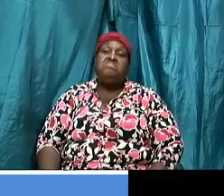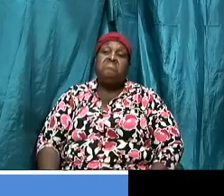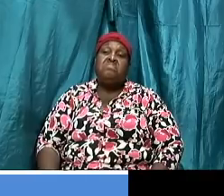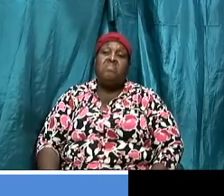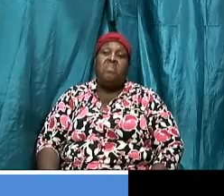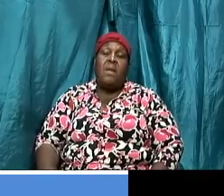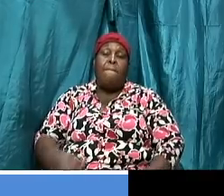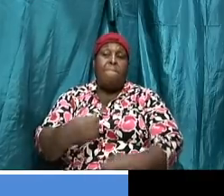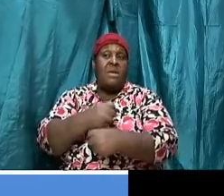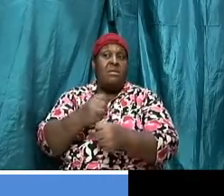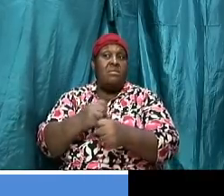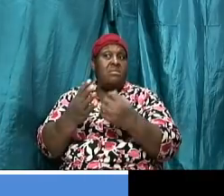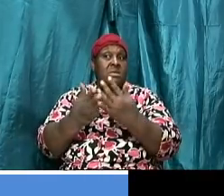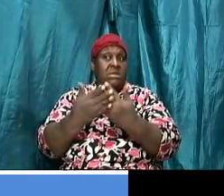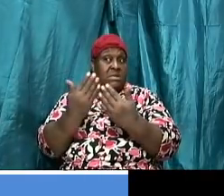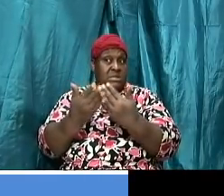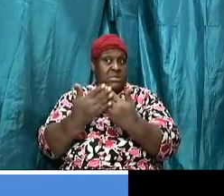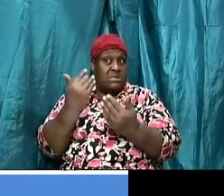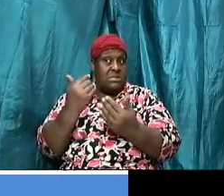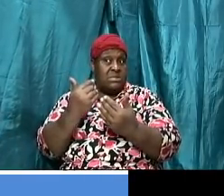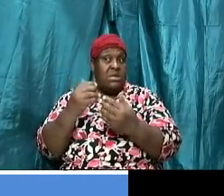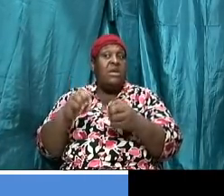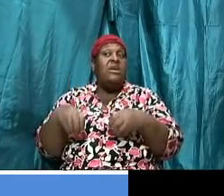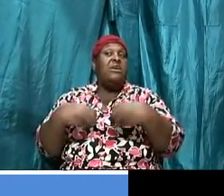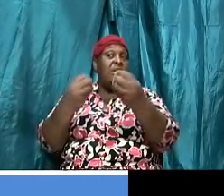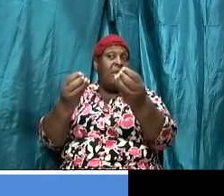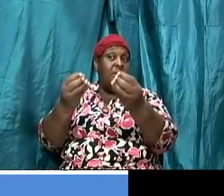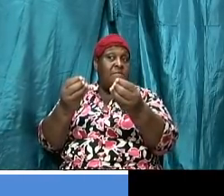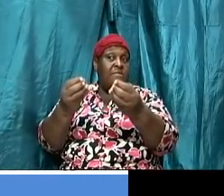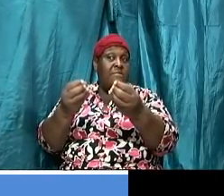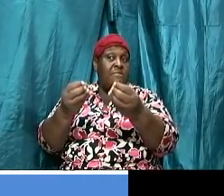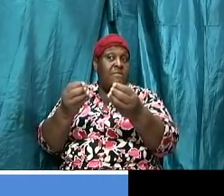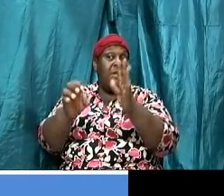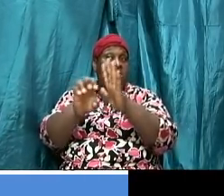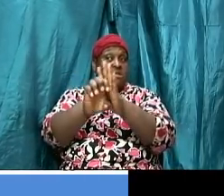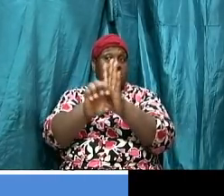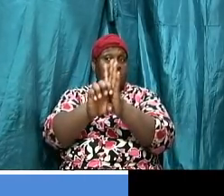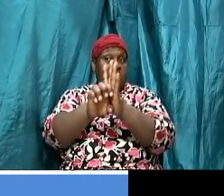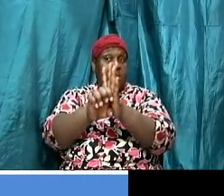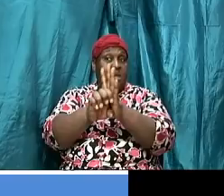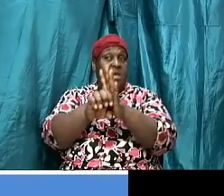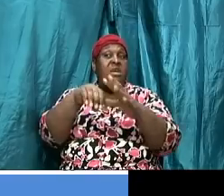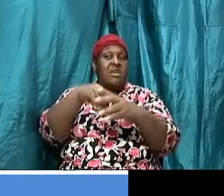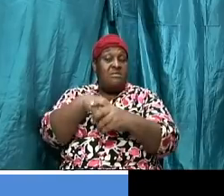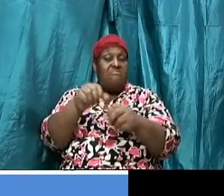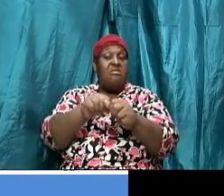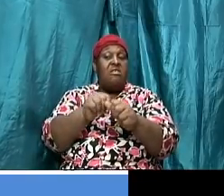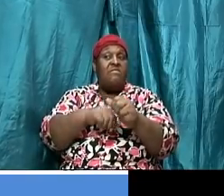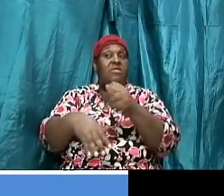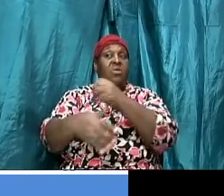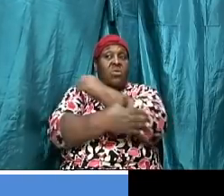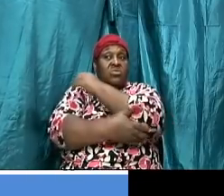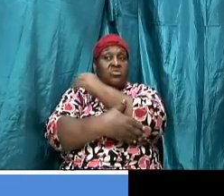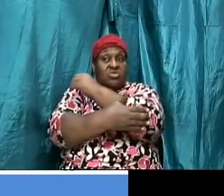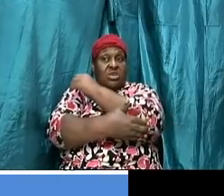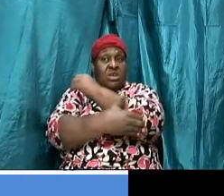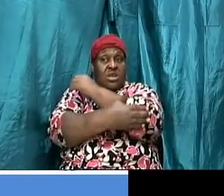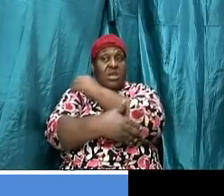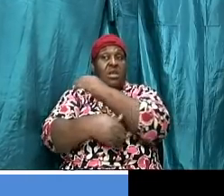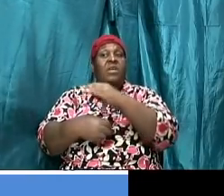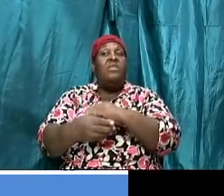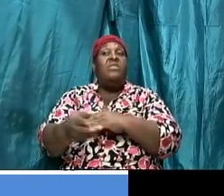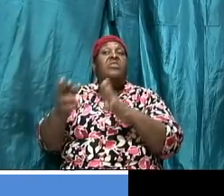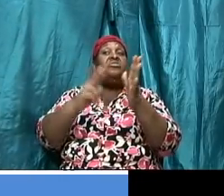make it a little easier, let me give you an example. In every country, there is a